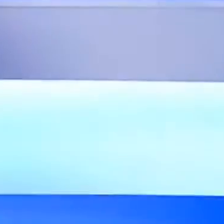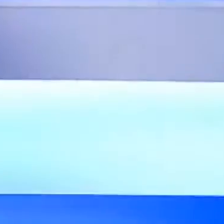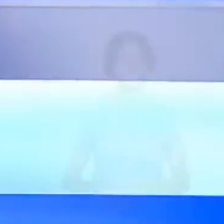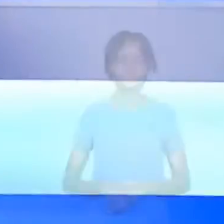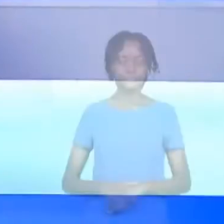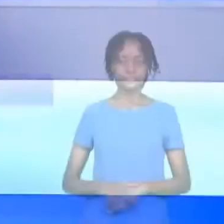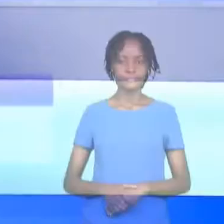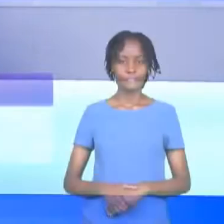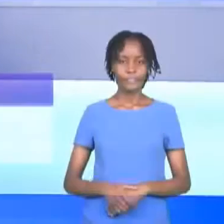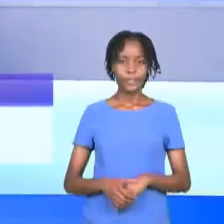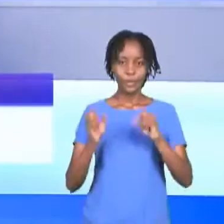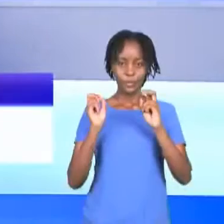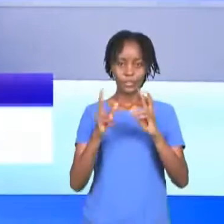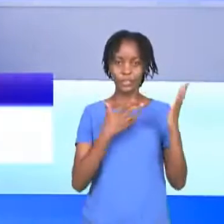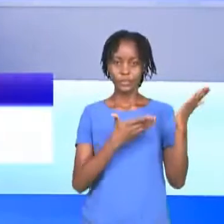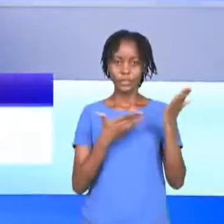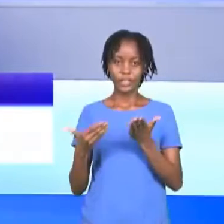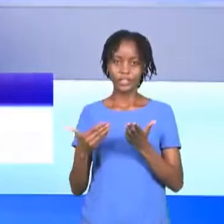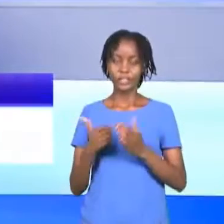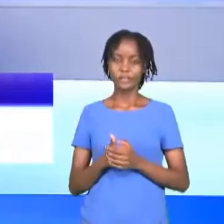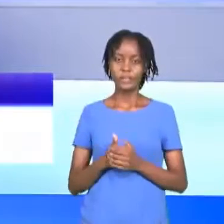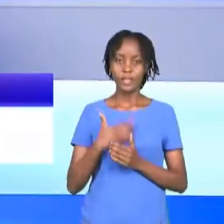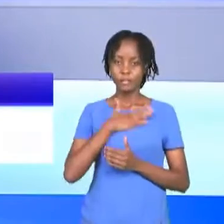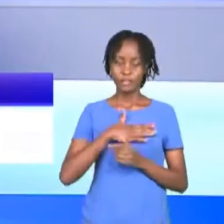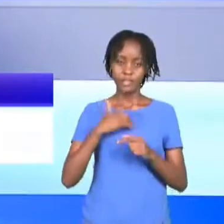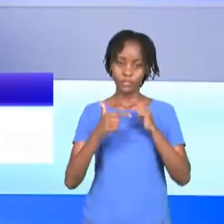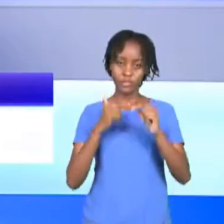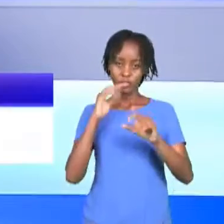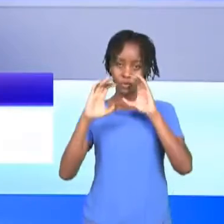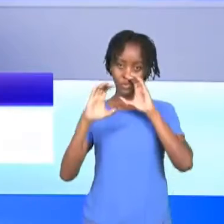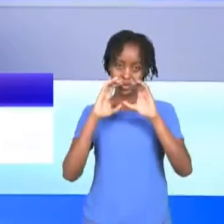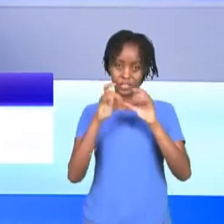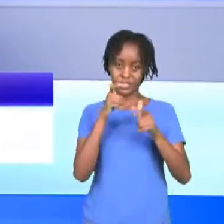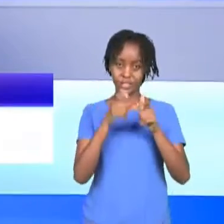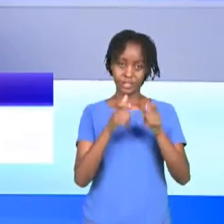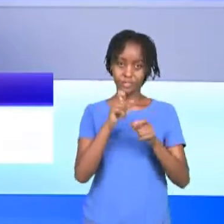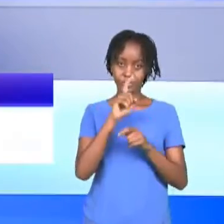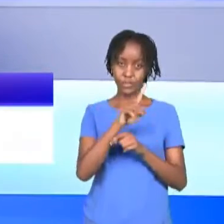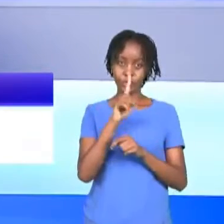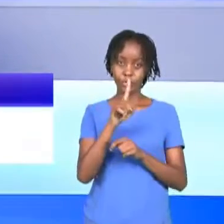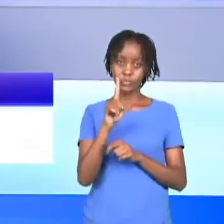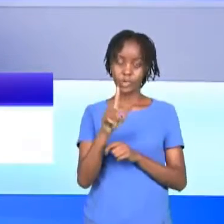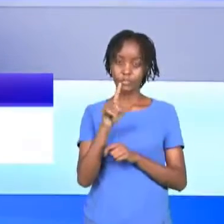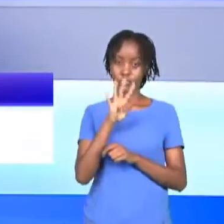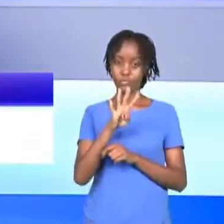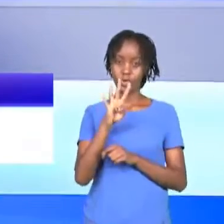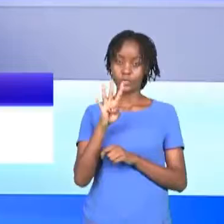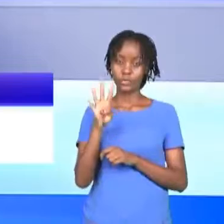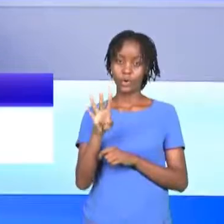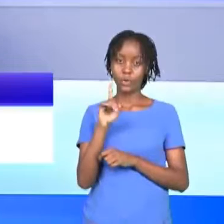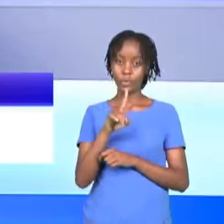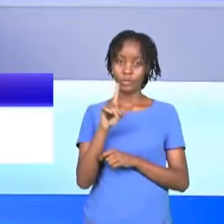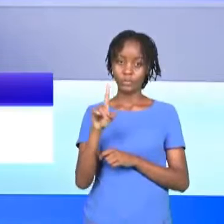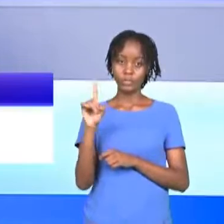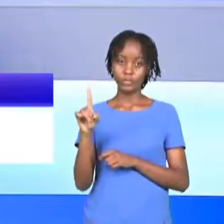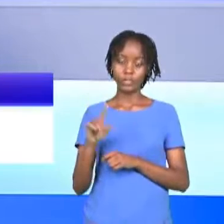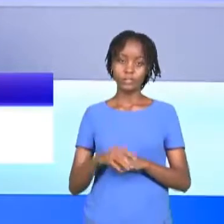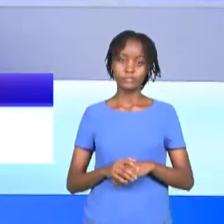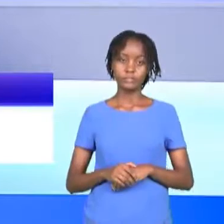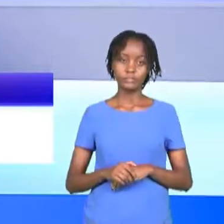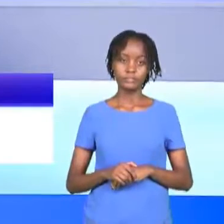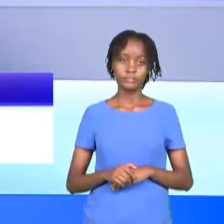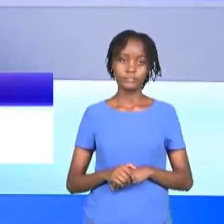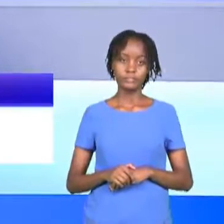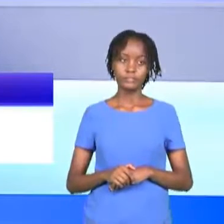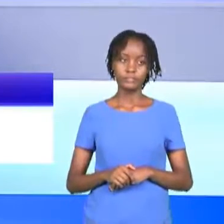All right, and welcome back. Keep talking to me via SMS line. That is 111 444 111. Some of your SMS is coming